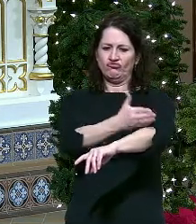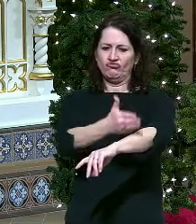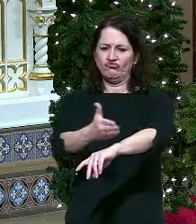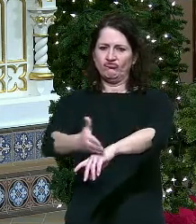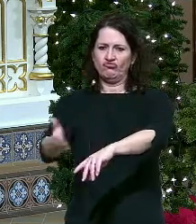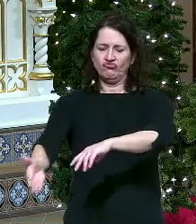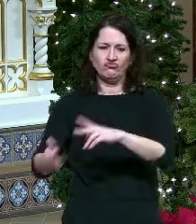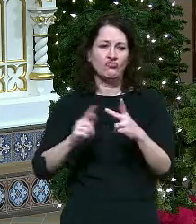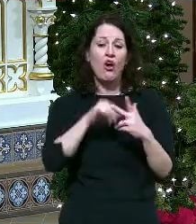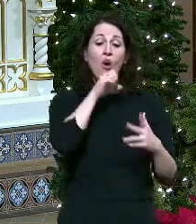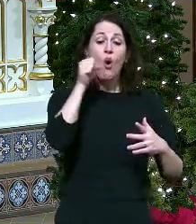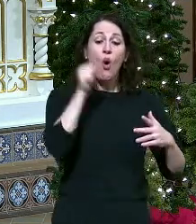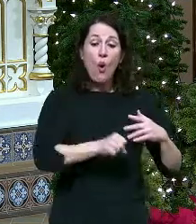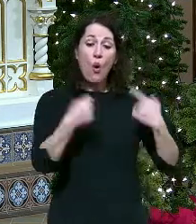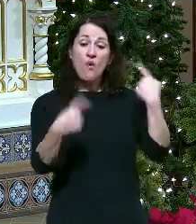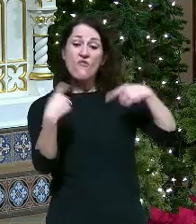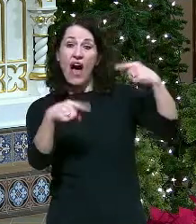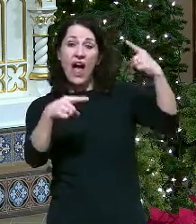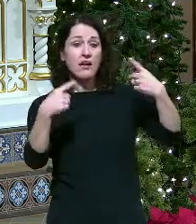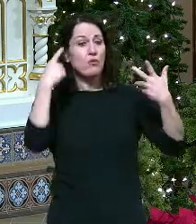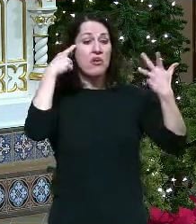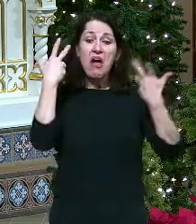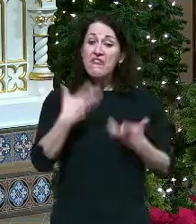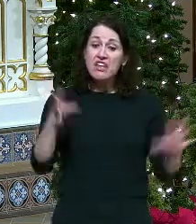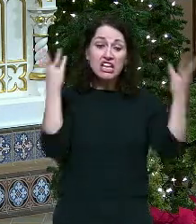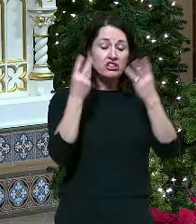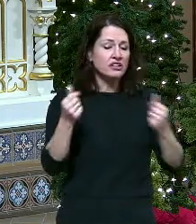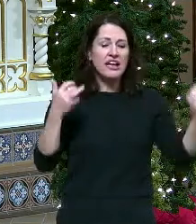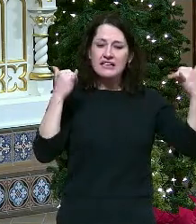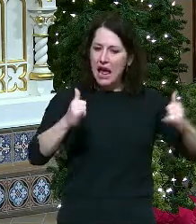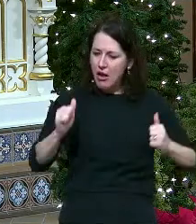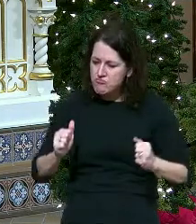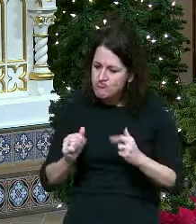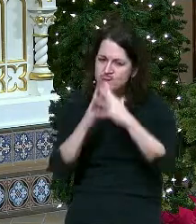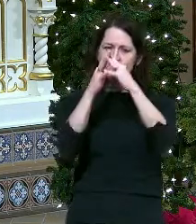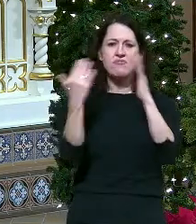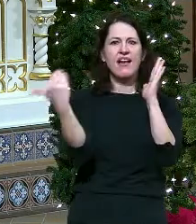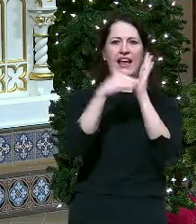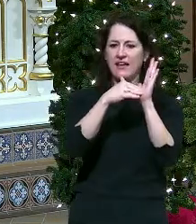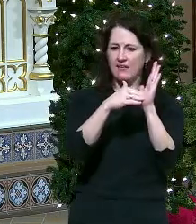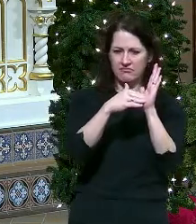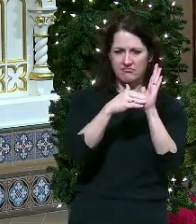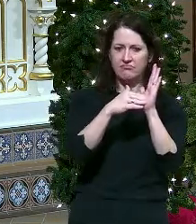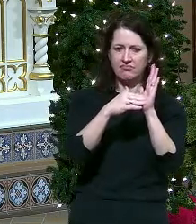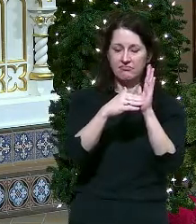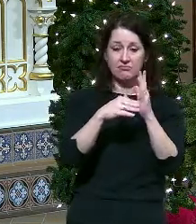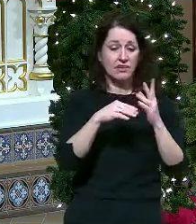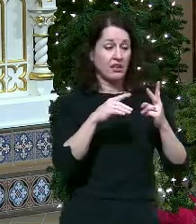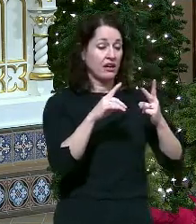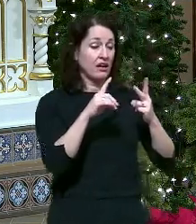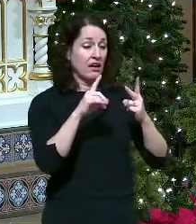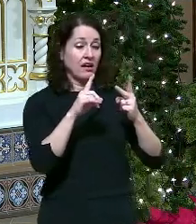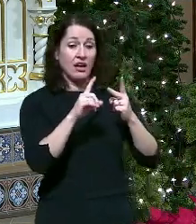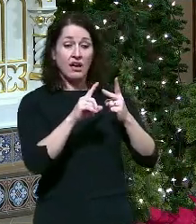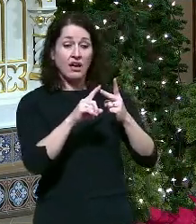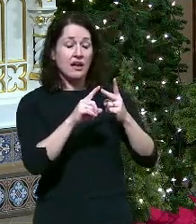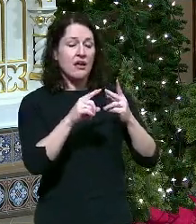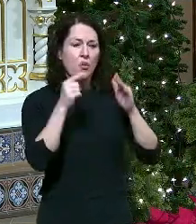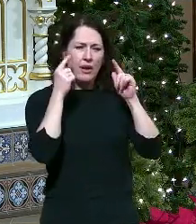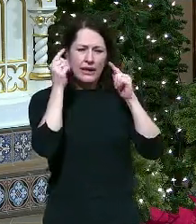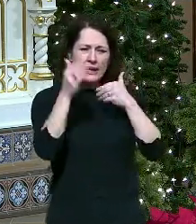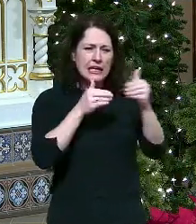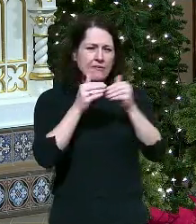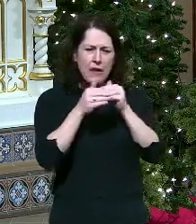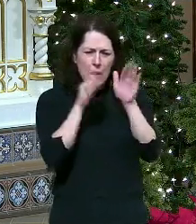conflicts, thought long buried, are breaking out anew. While instances of a